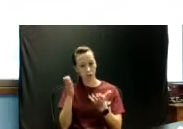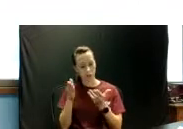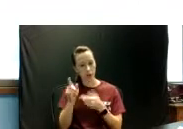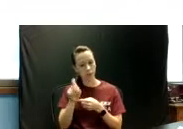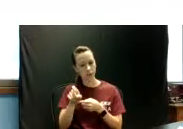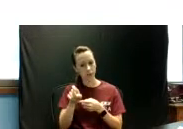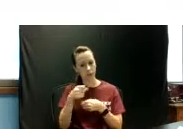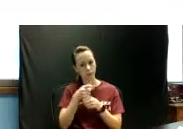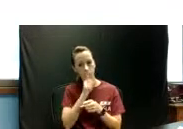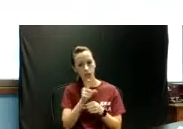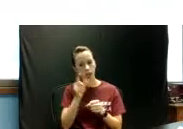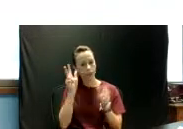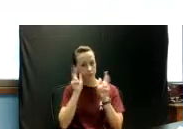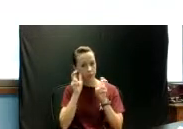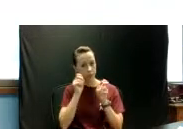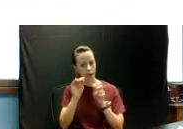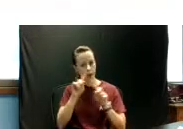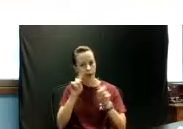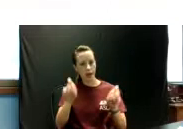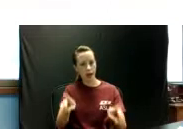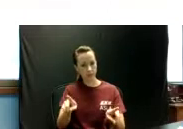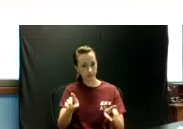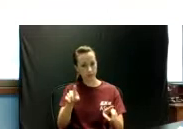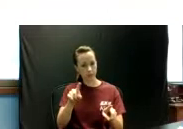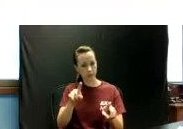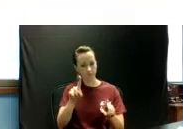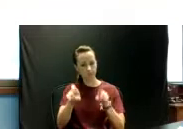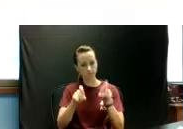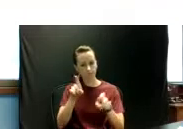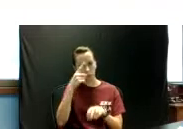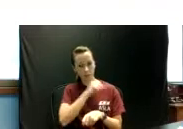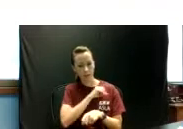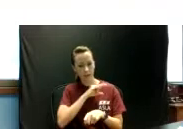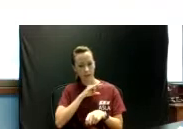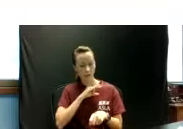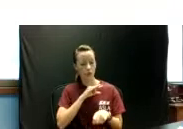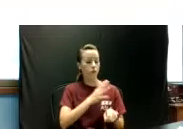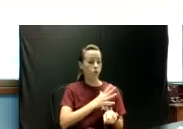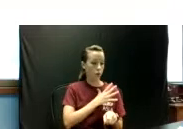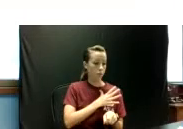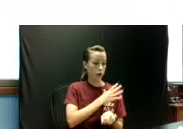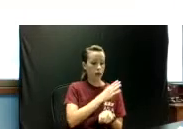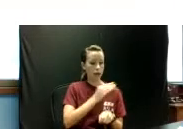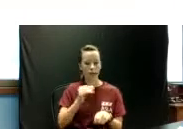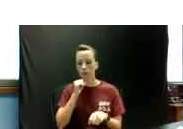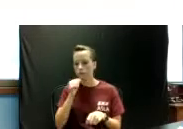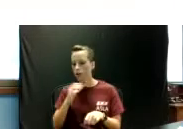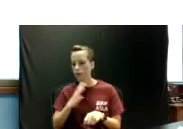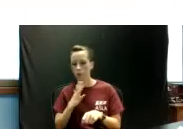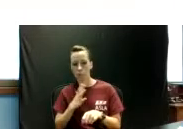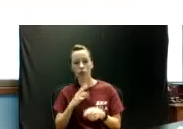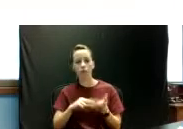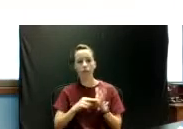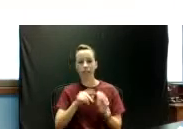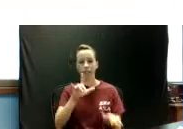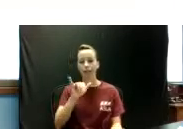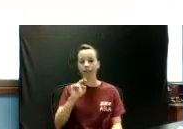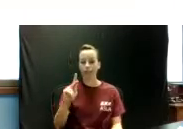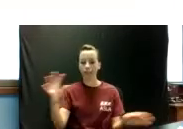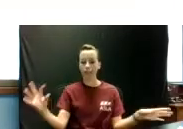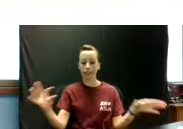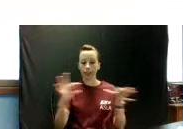listening and asking questions to our staff in formal and informal ways. Then we're linking. So when we know that somebody's got a